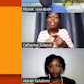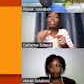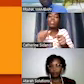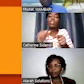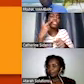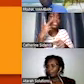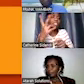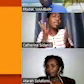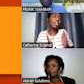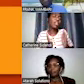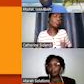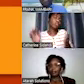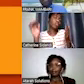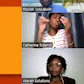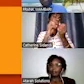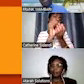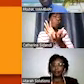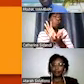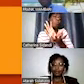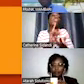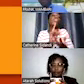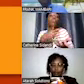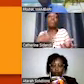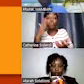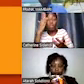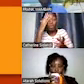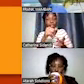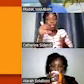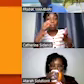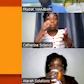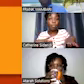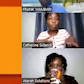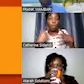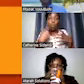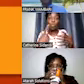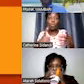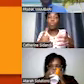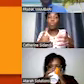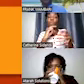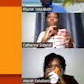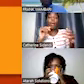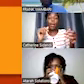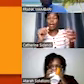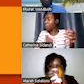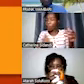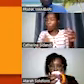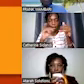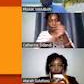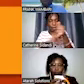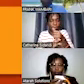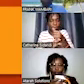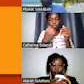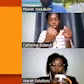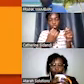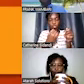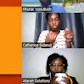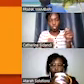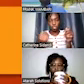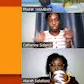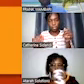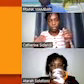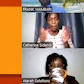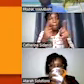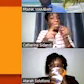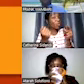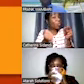anymore. I know some people who have their wives or their children here, but the wives back in Kenya,